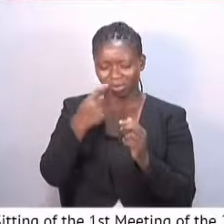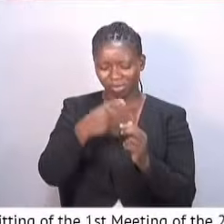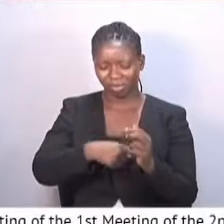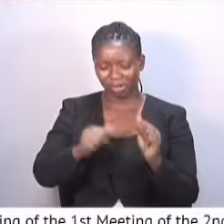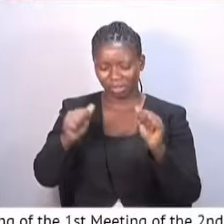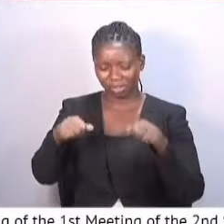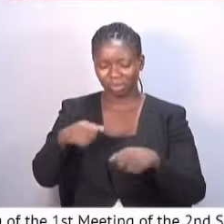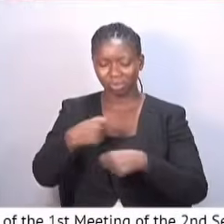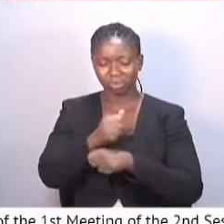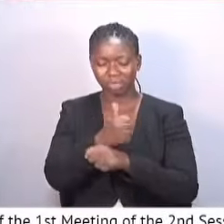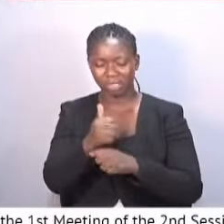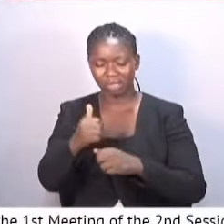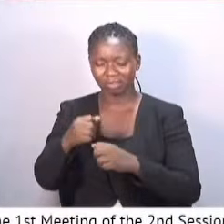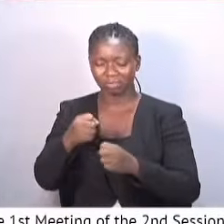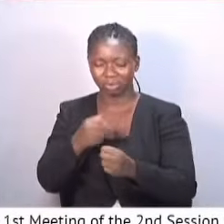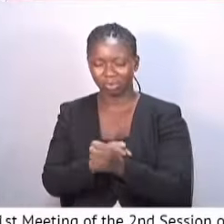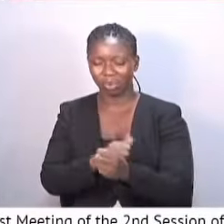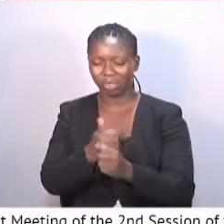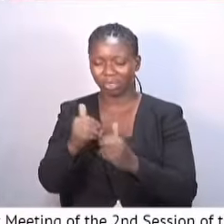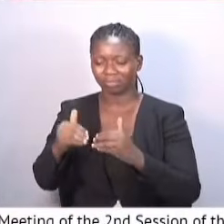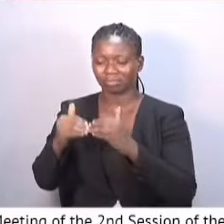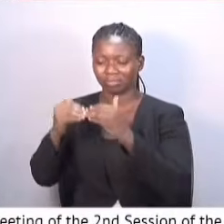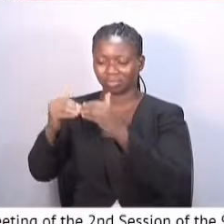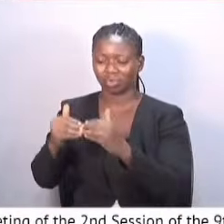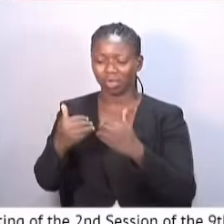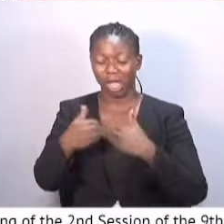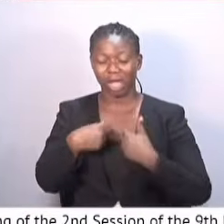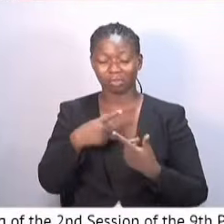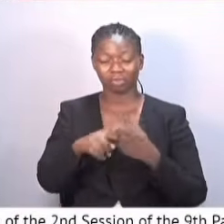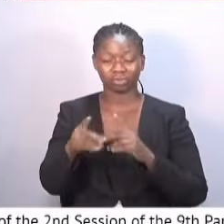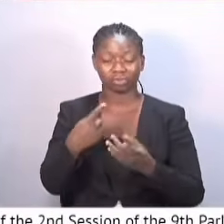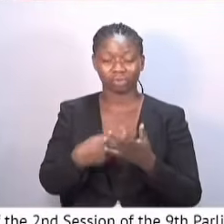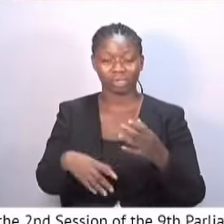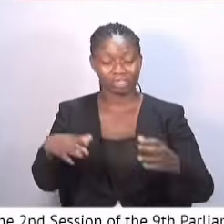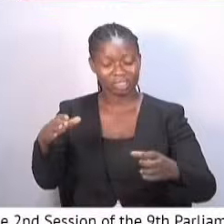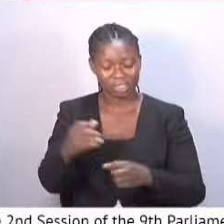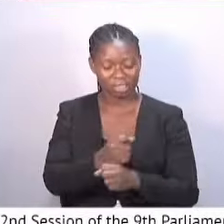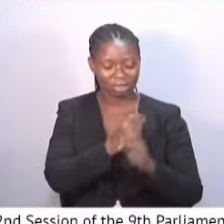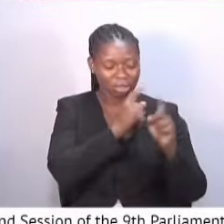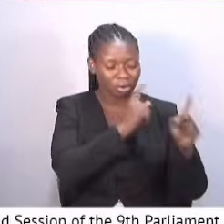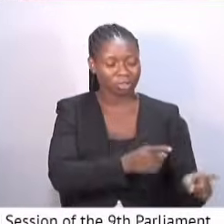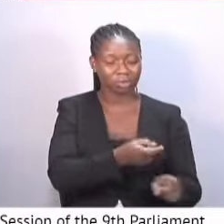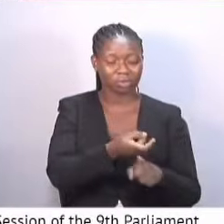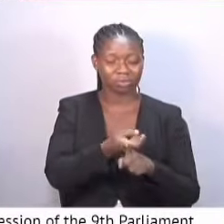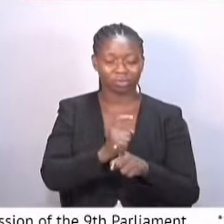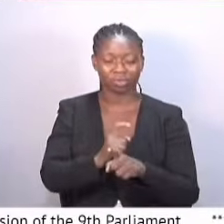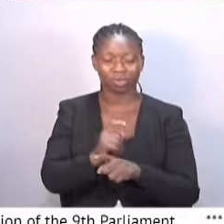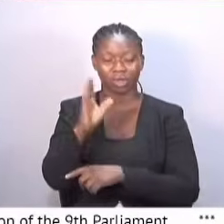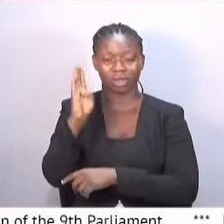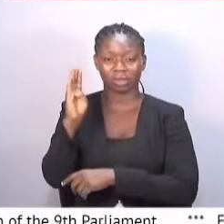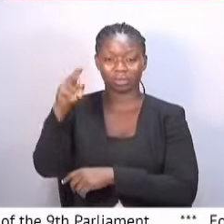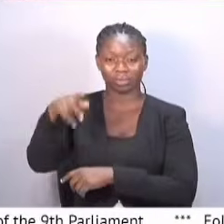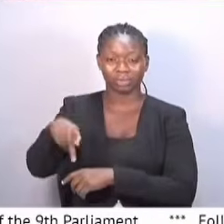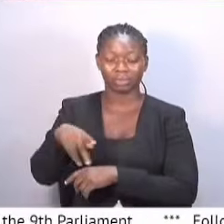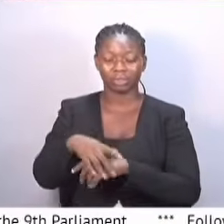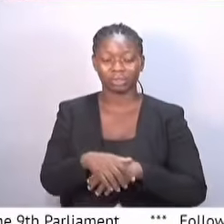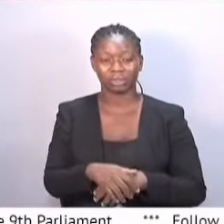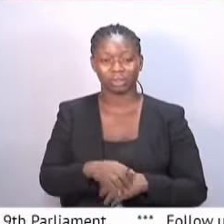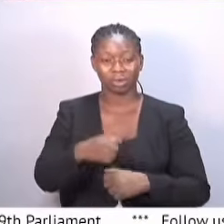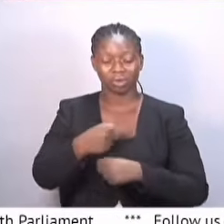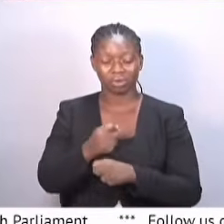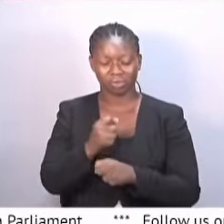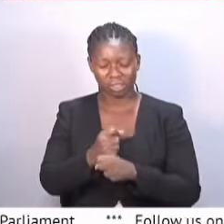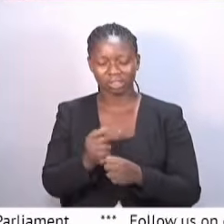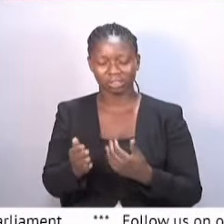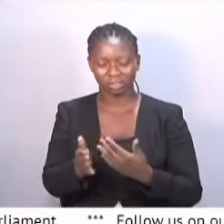to make any effort, any move, then we will have to get the response from BP. That is what will make it